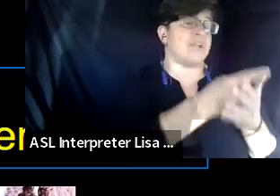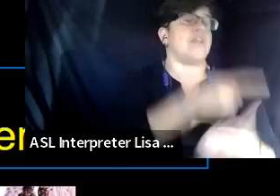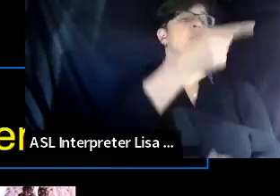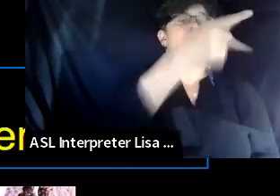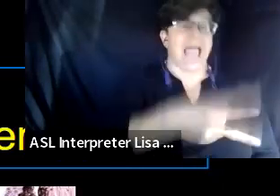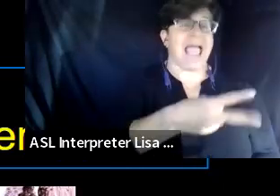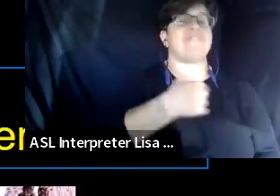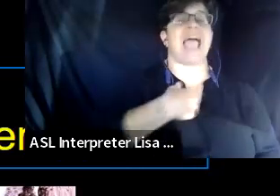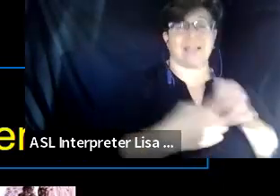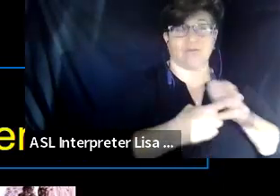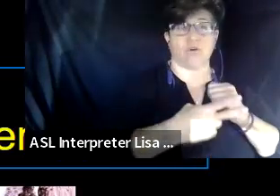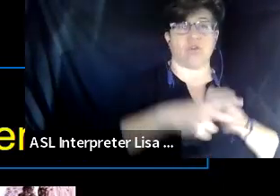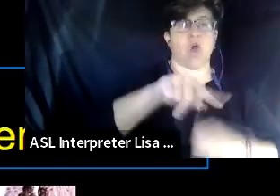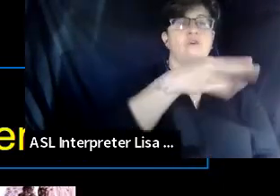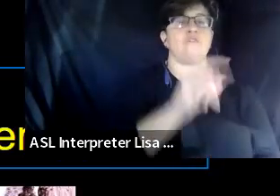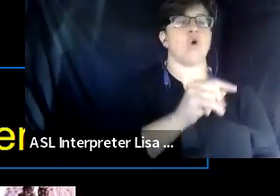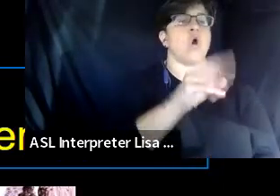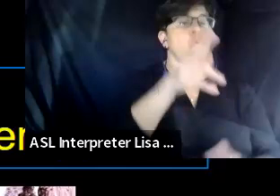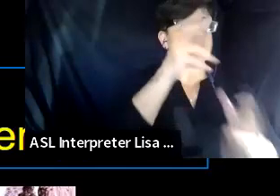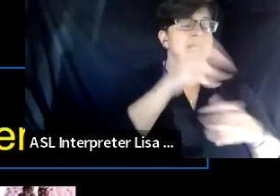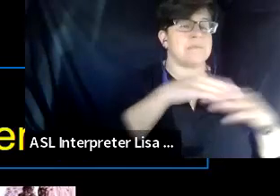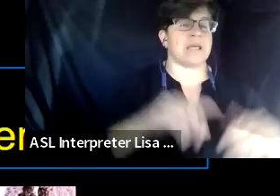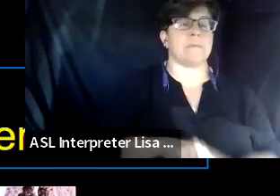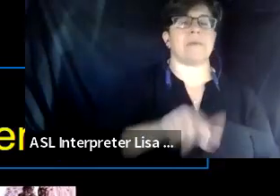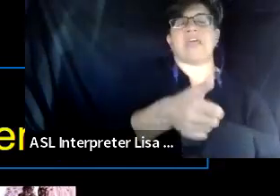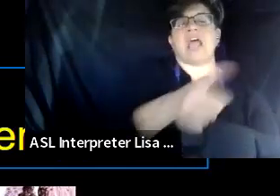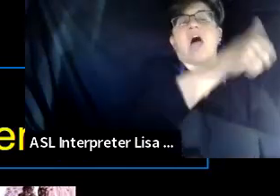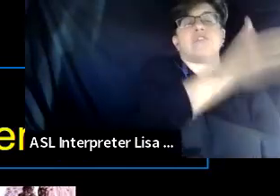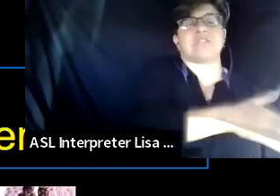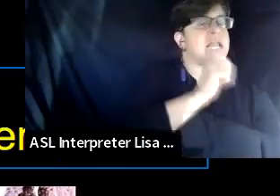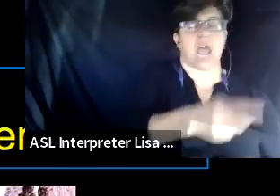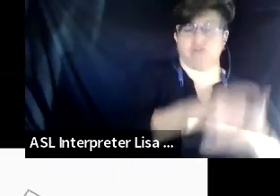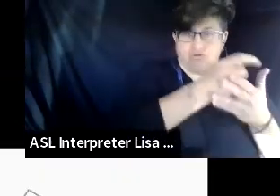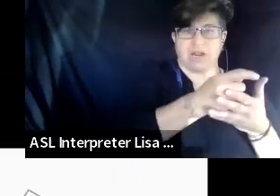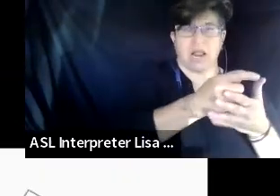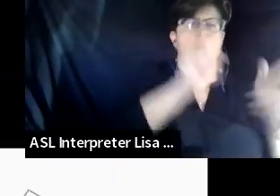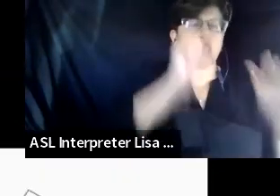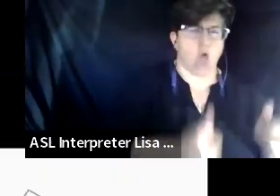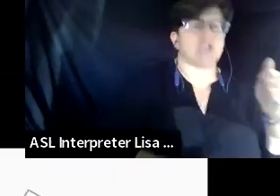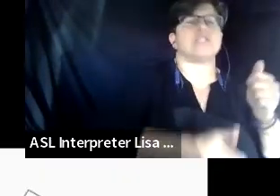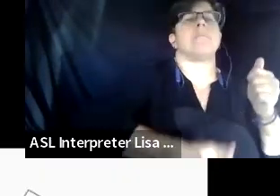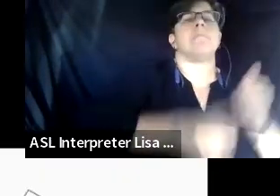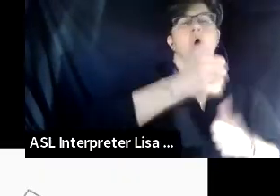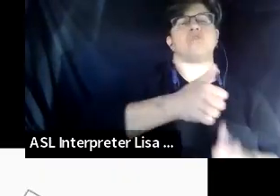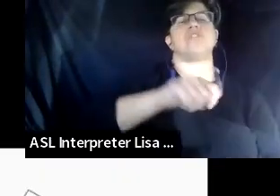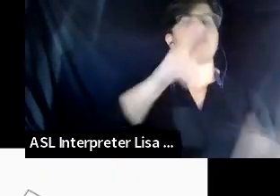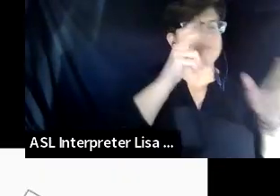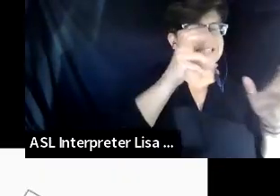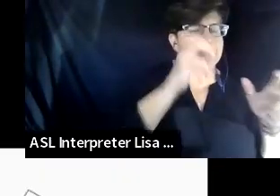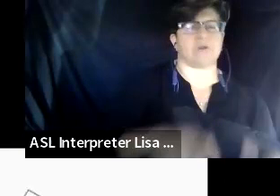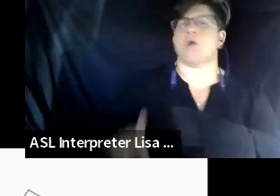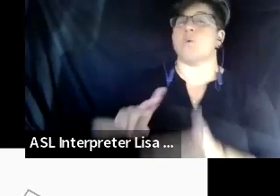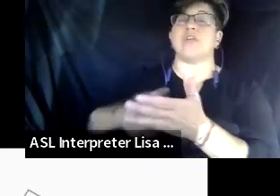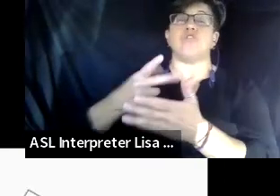preservation of the photoreceptor layer, while the contralateral side, which is not treated, we have lost most of our photoreceptors. And when we do a double